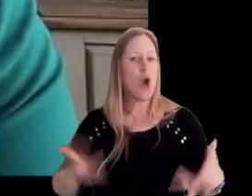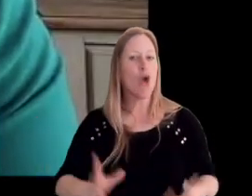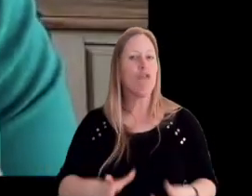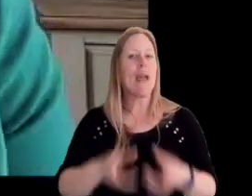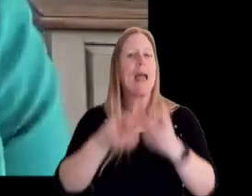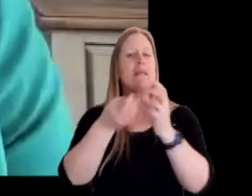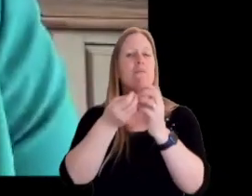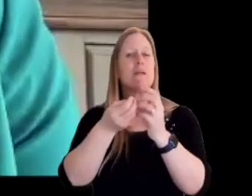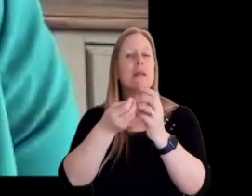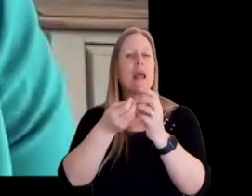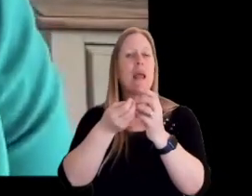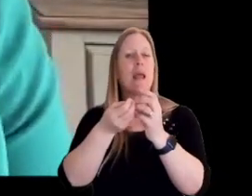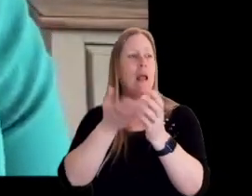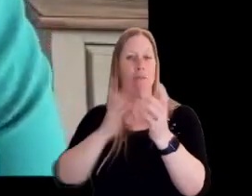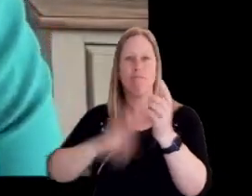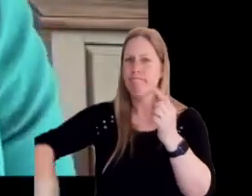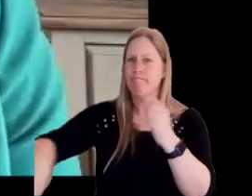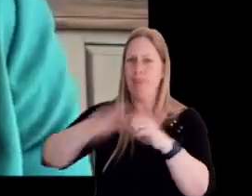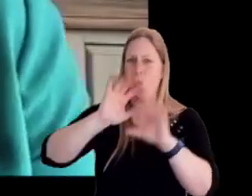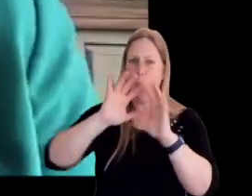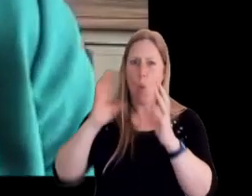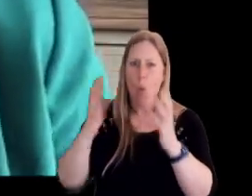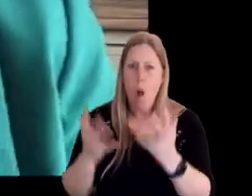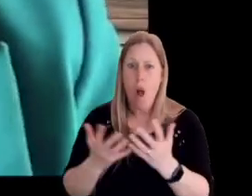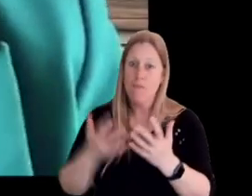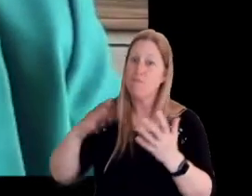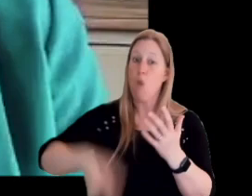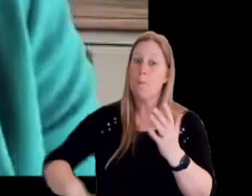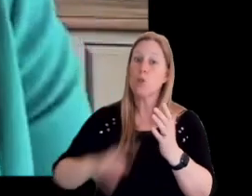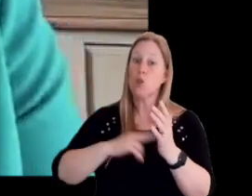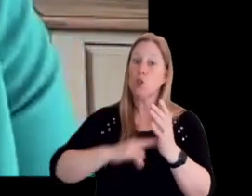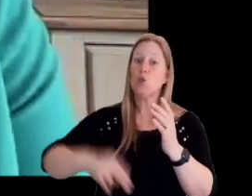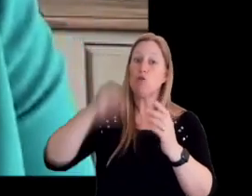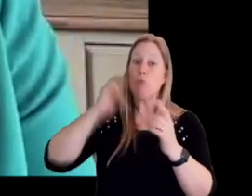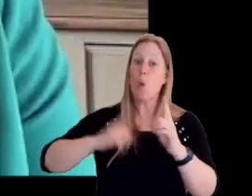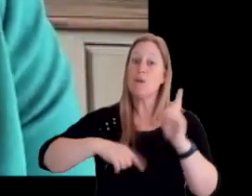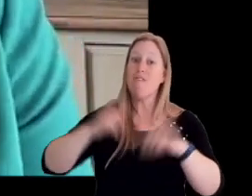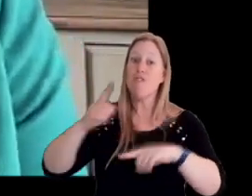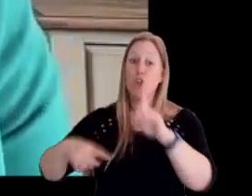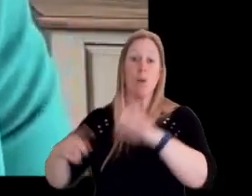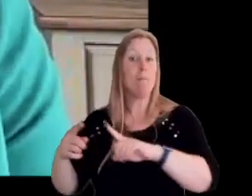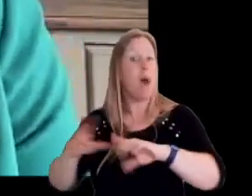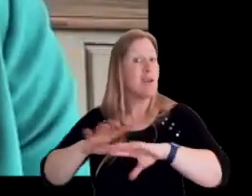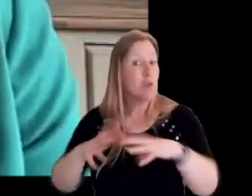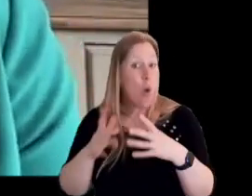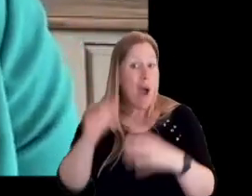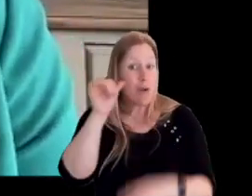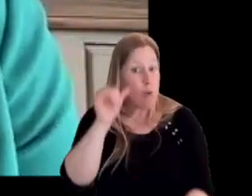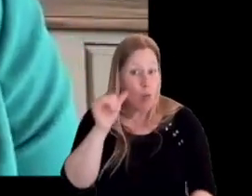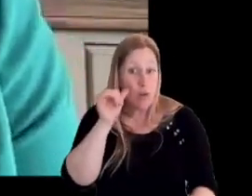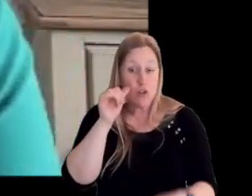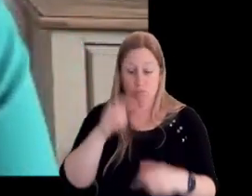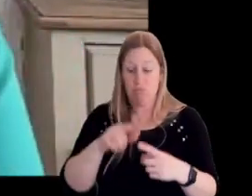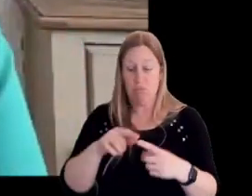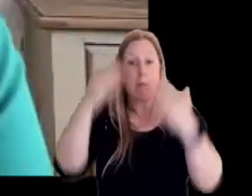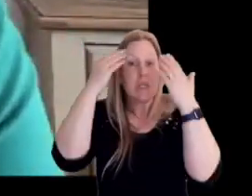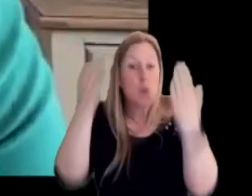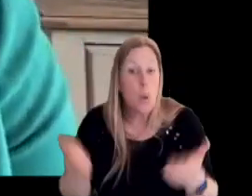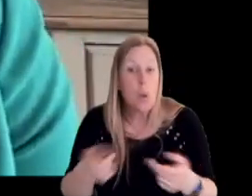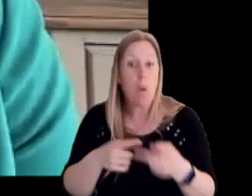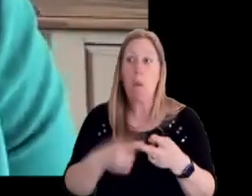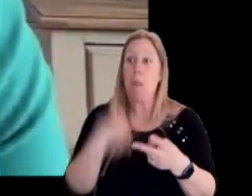creativity that we see in the world is coming from neurodivergent people, and it's not acknowledged because it's not